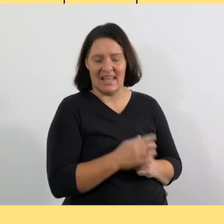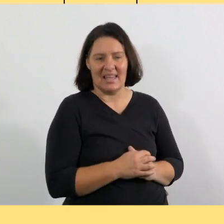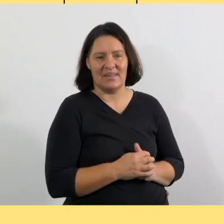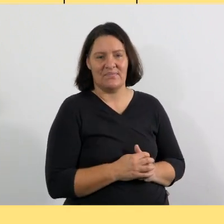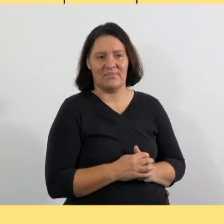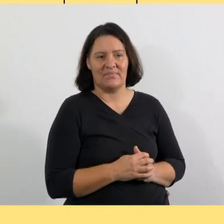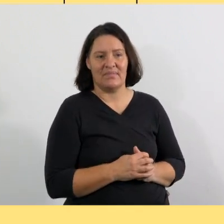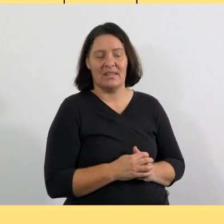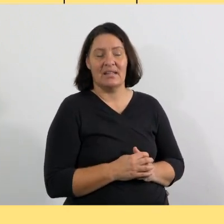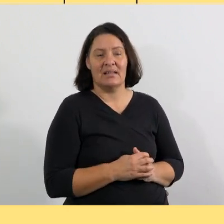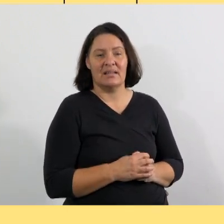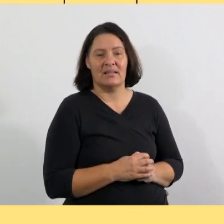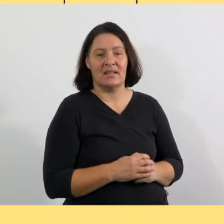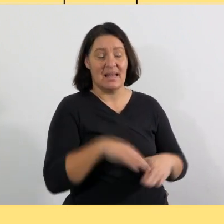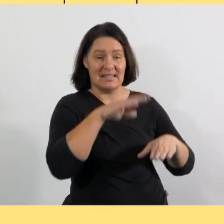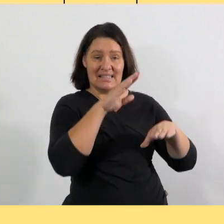here and I'll say